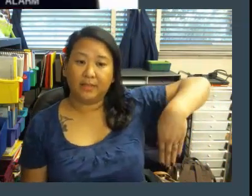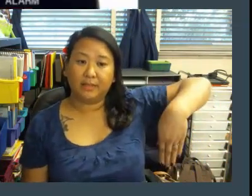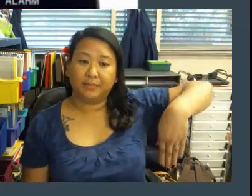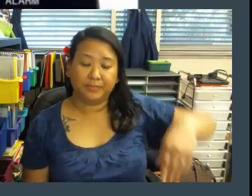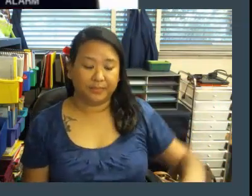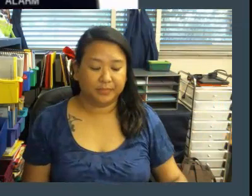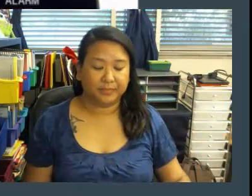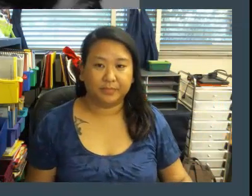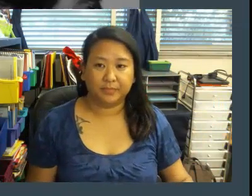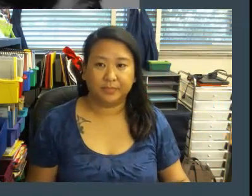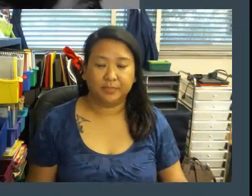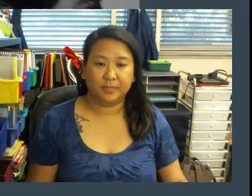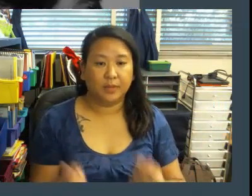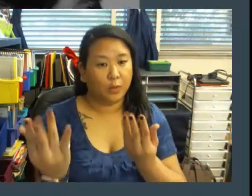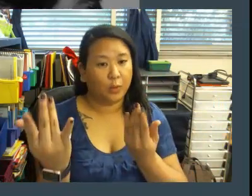Late.